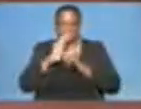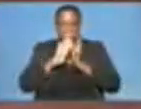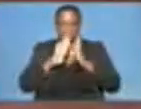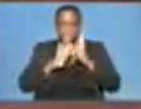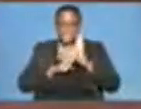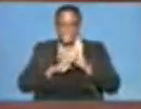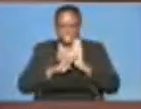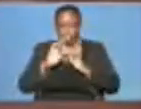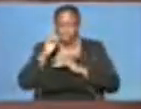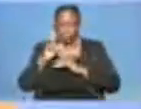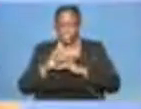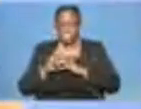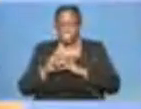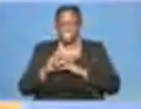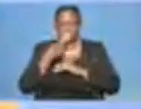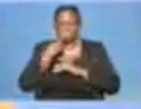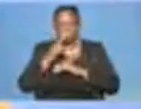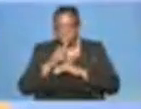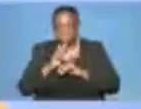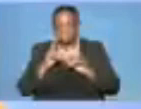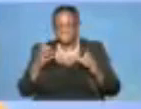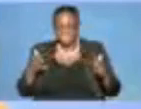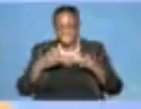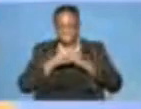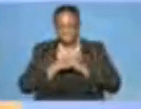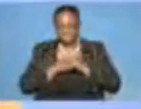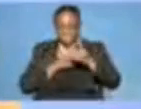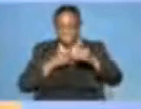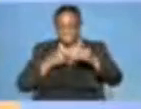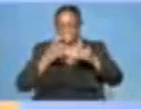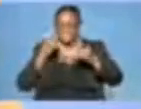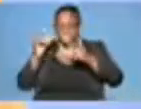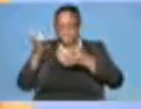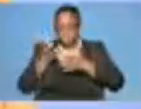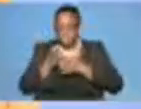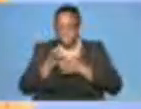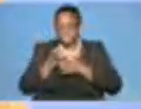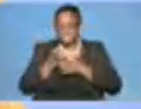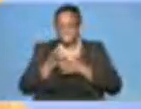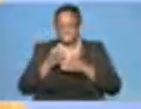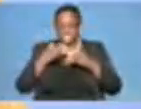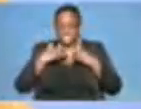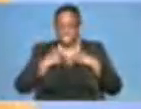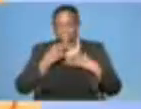where they can perform their sacrament. Also said that the only way they would want us to consume our sacrament is at